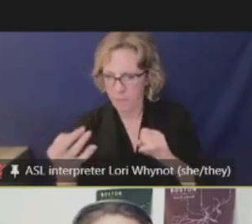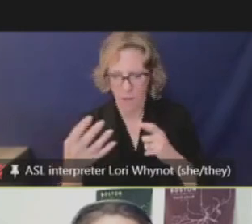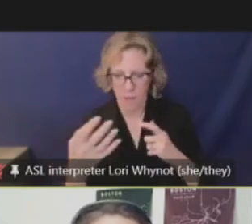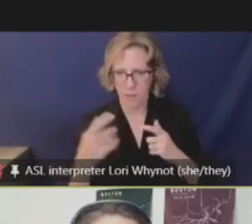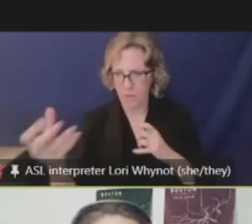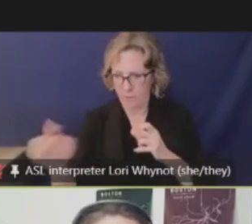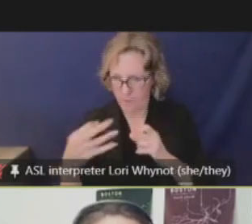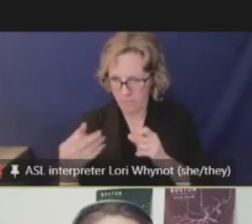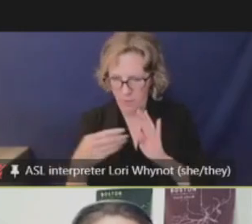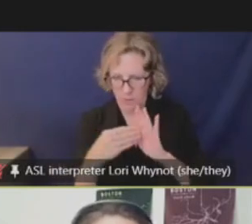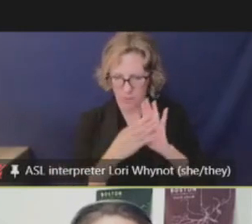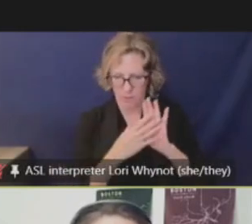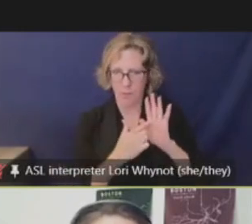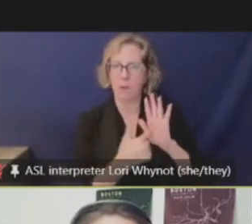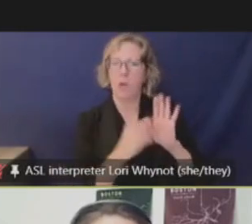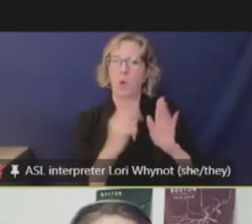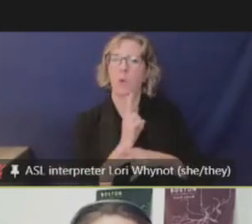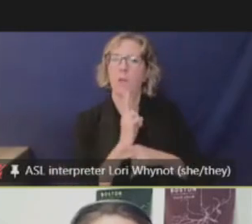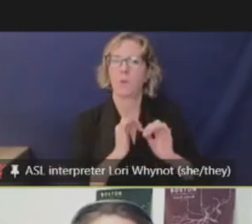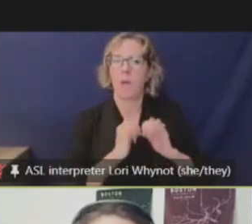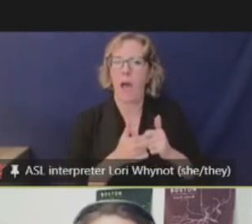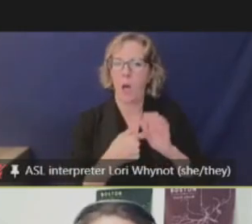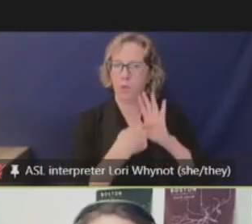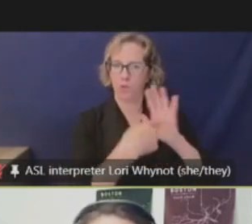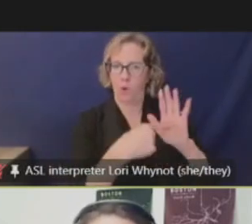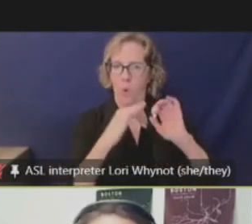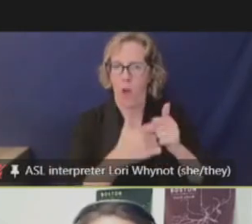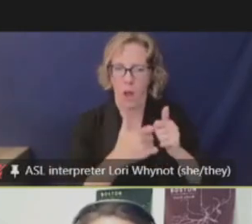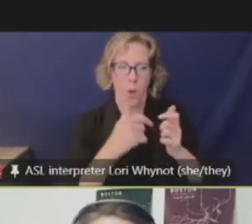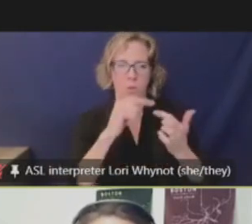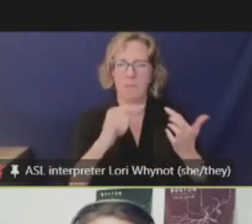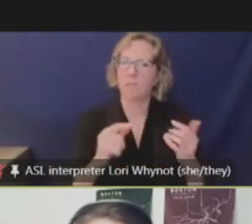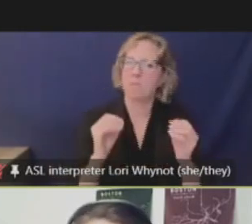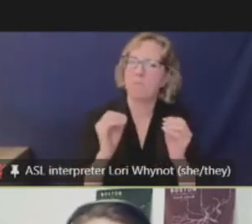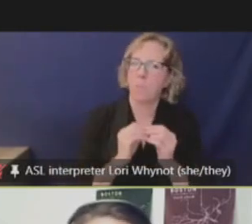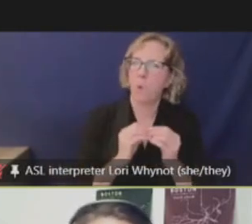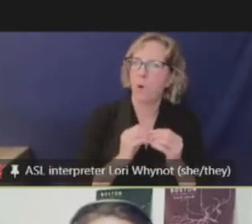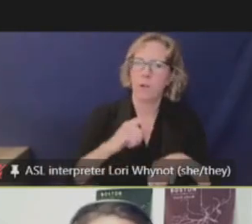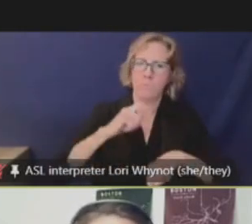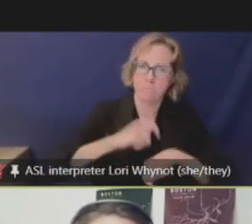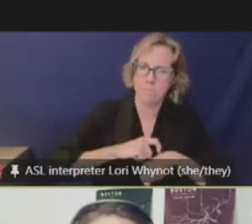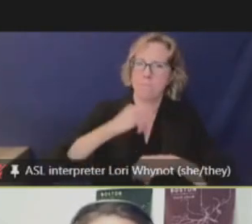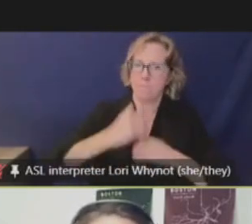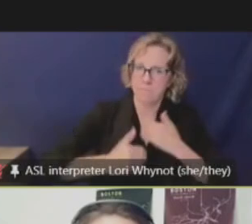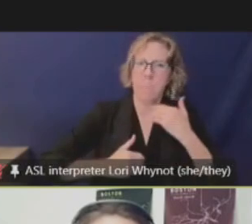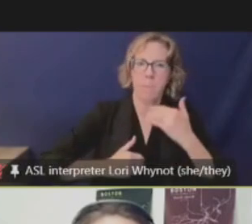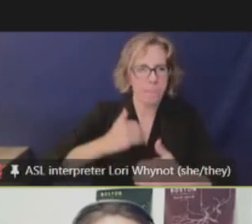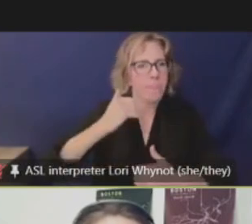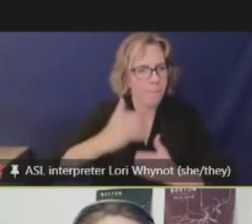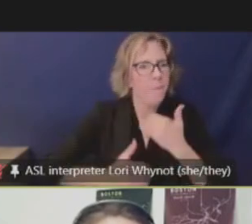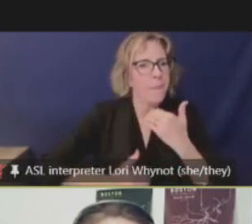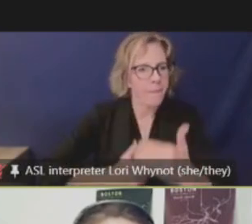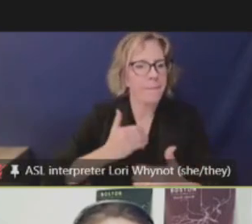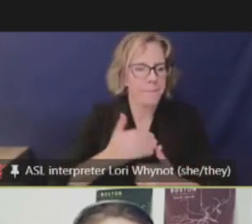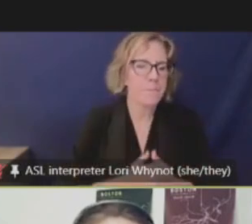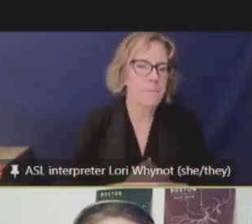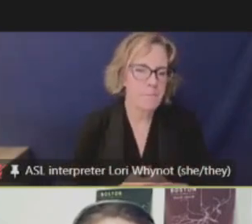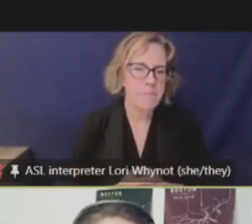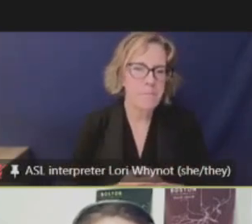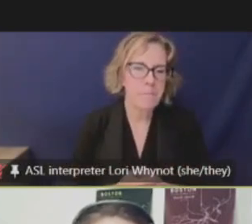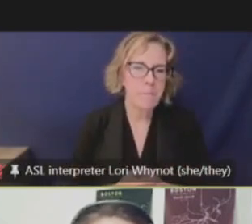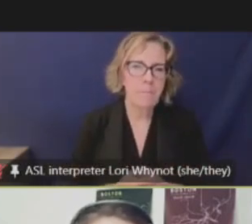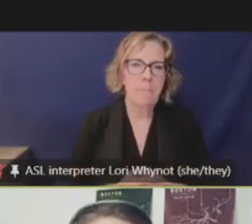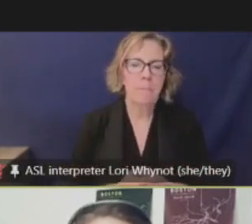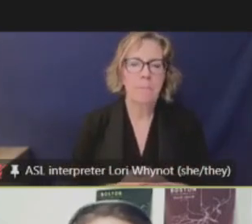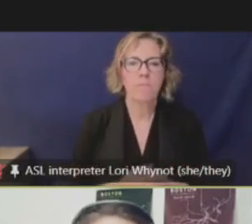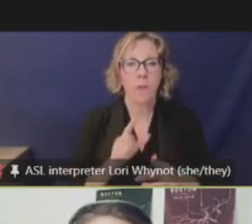used, and making sure that we're more timely in the steps as we move forward. So